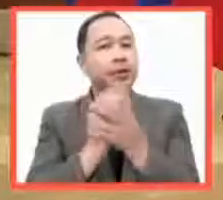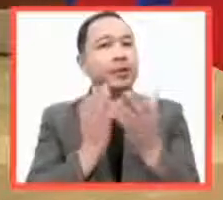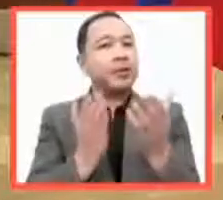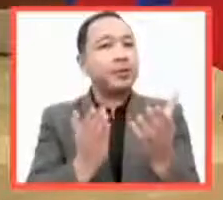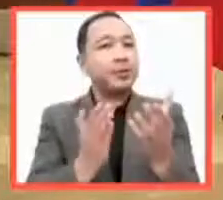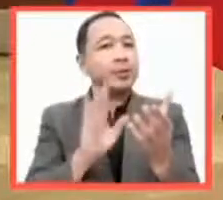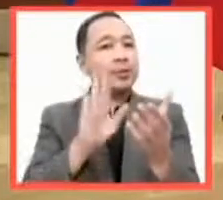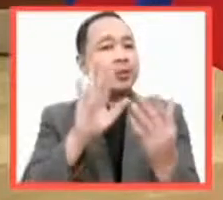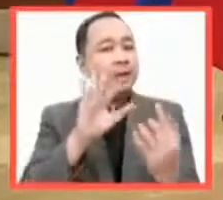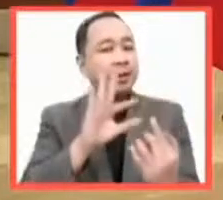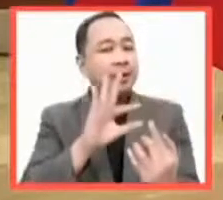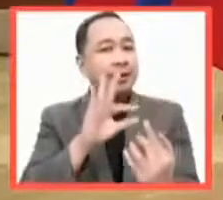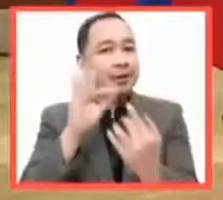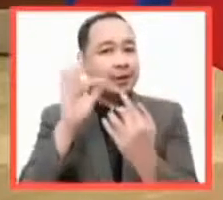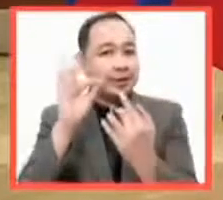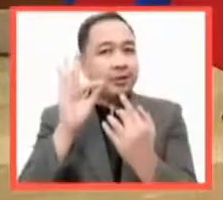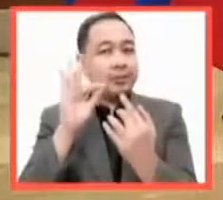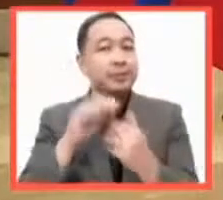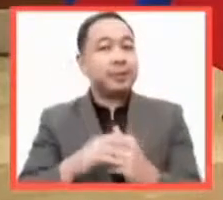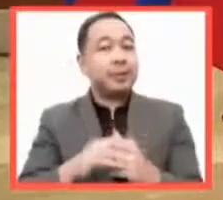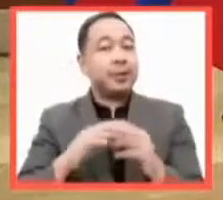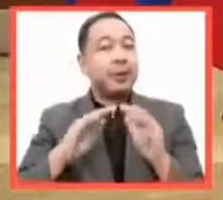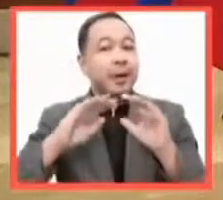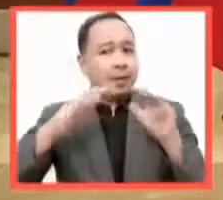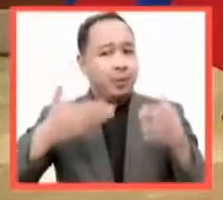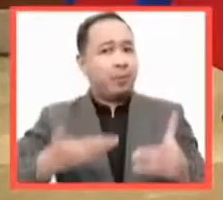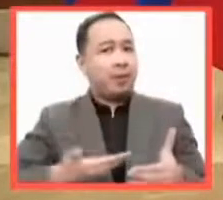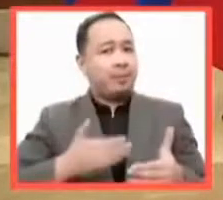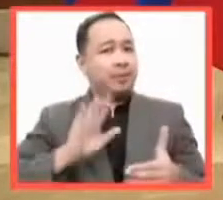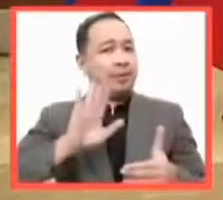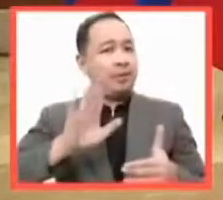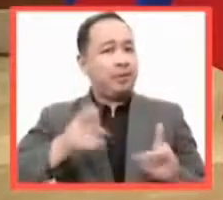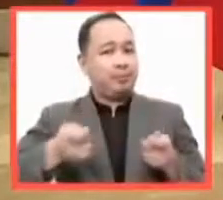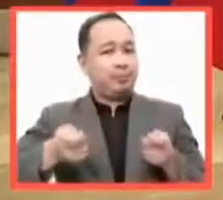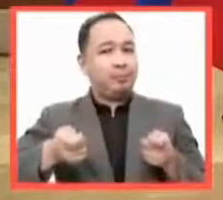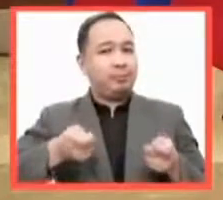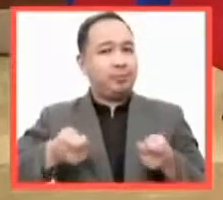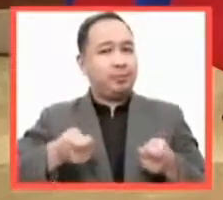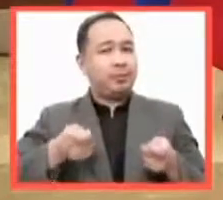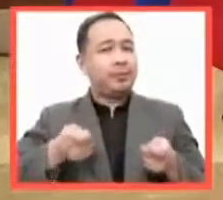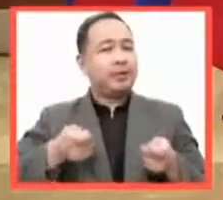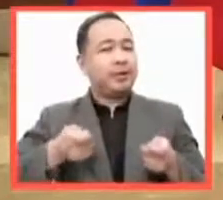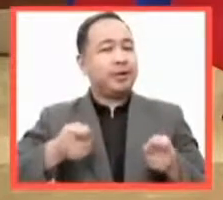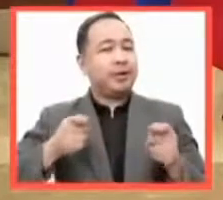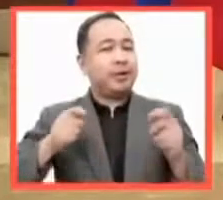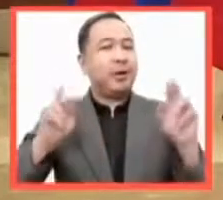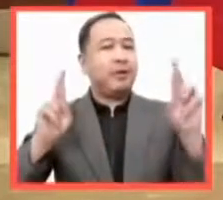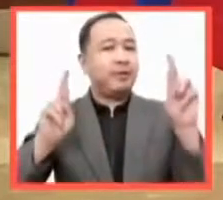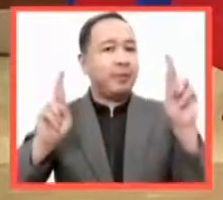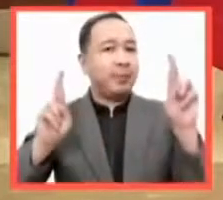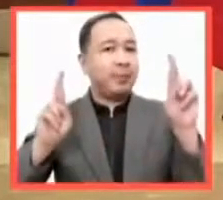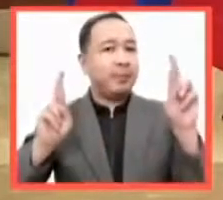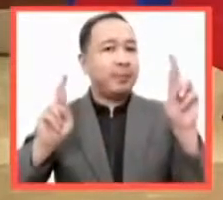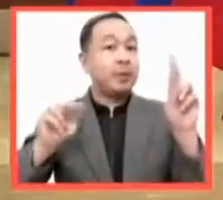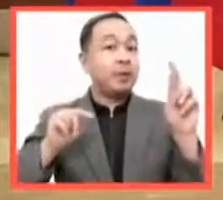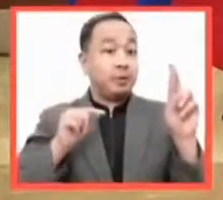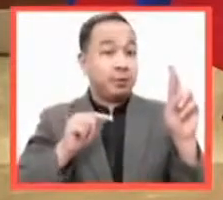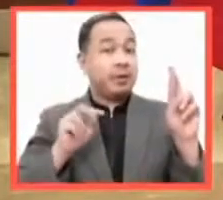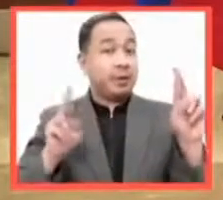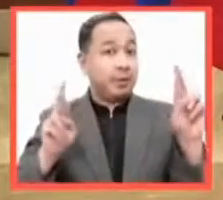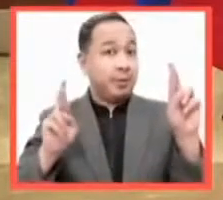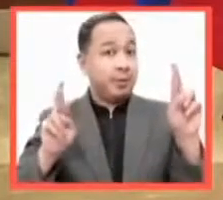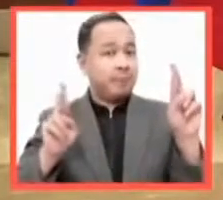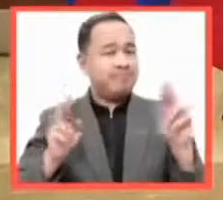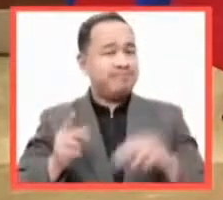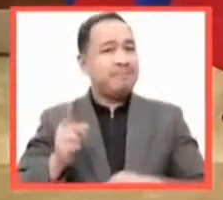congratulate you on your election and welcome your presidency of hope. Indeed, that is what we